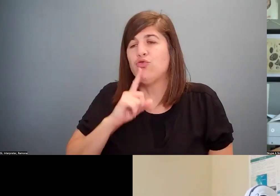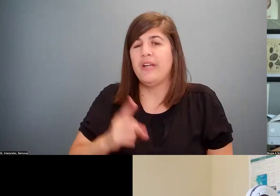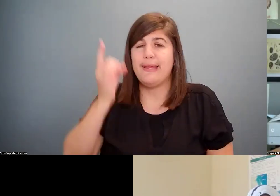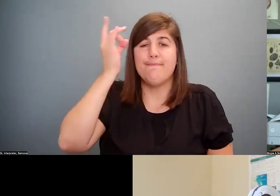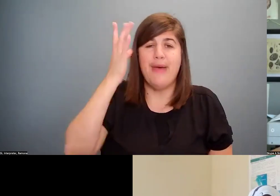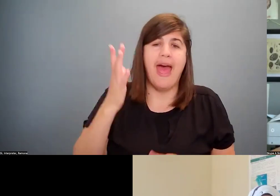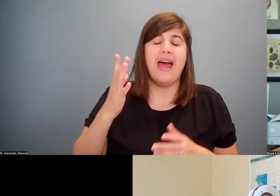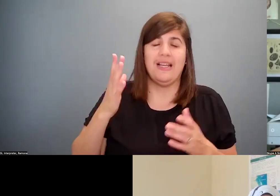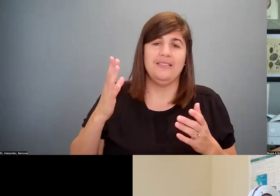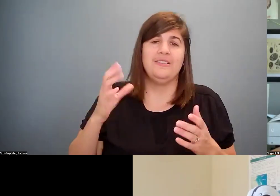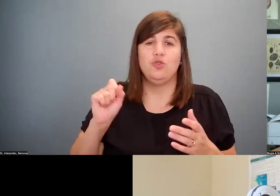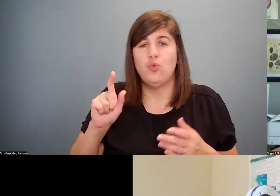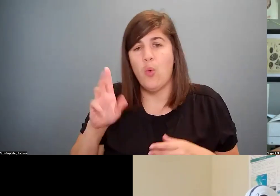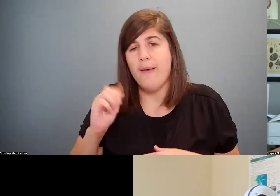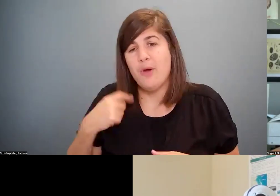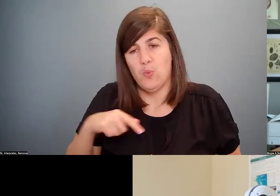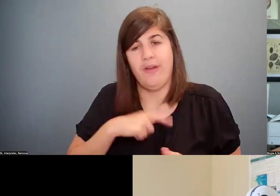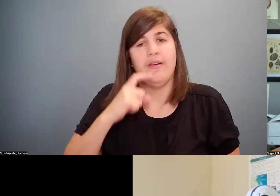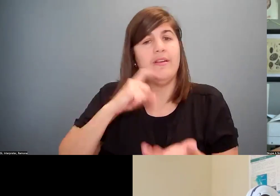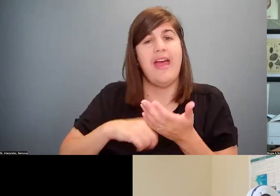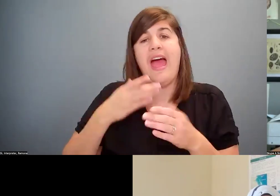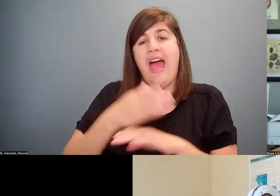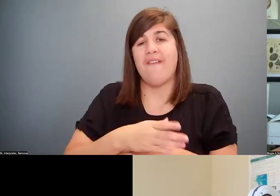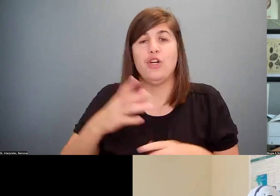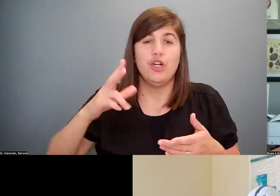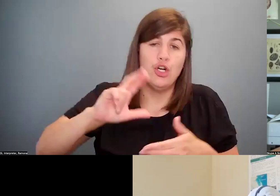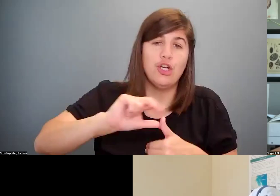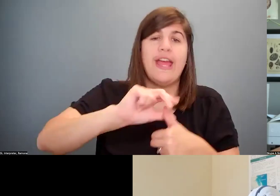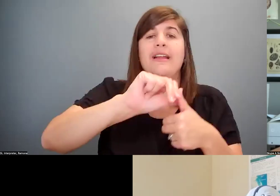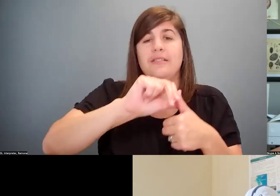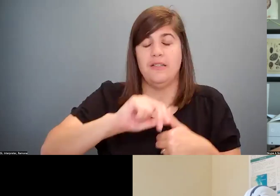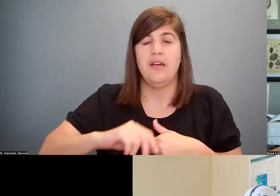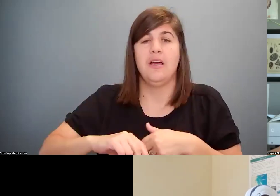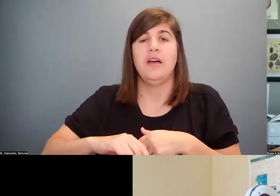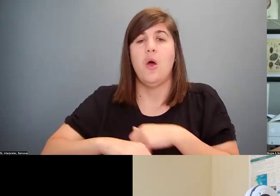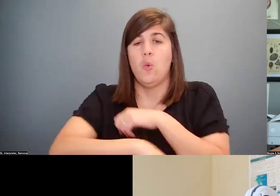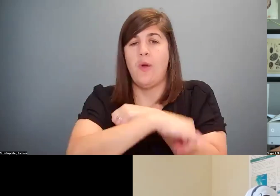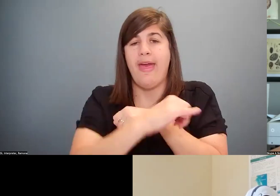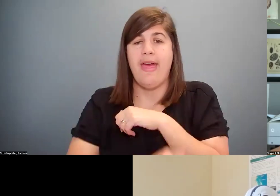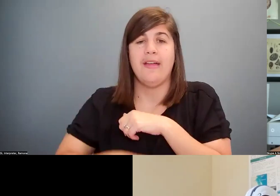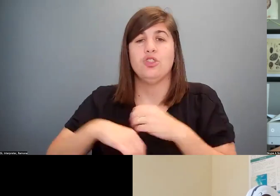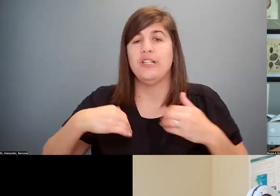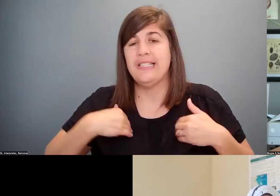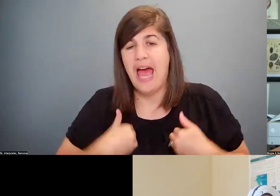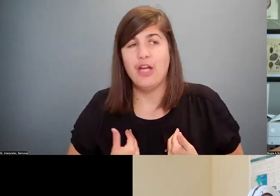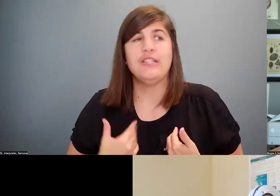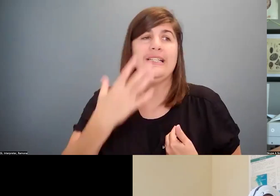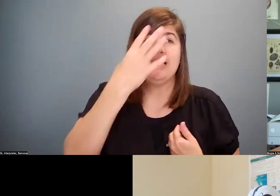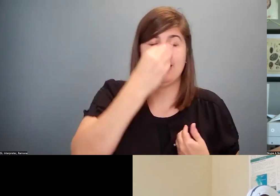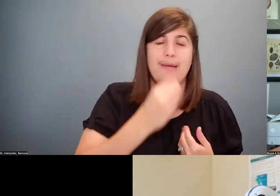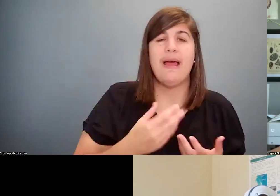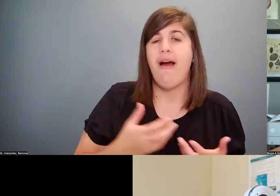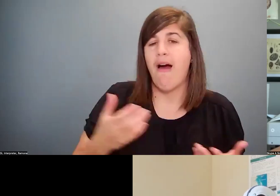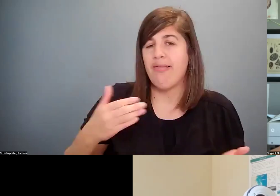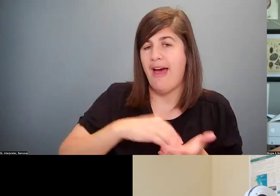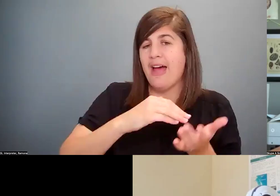we do find that after a really bad storm, like a hurricane, the whales tend to be kind of tired and they're sleeping a lot, which we